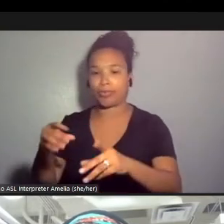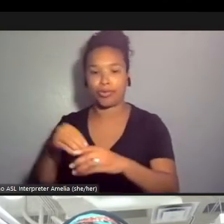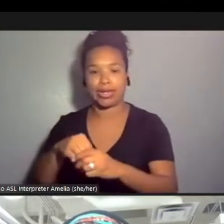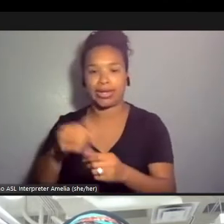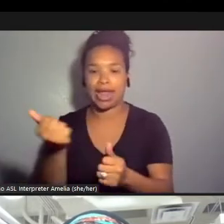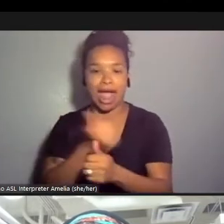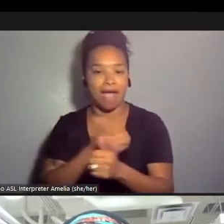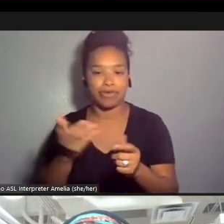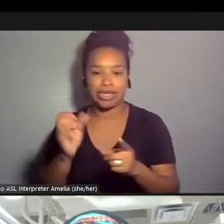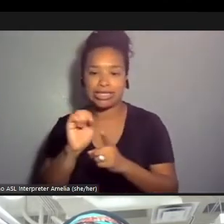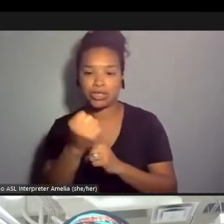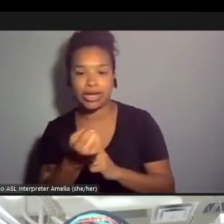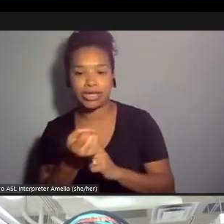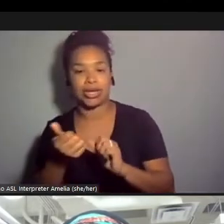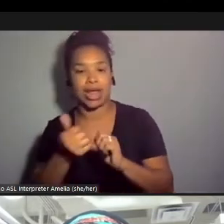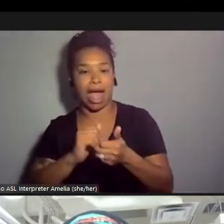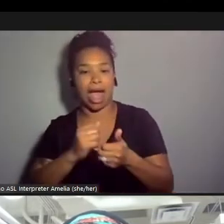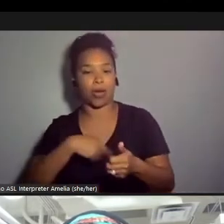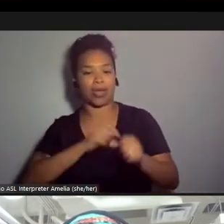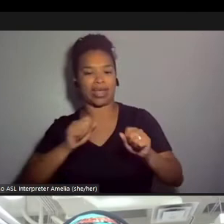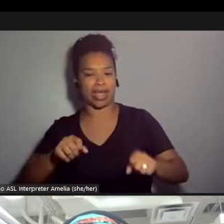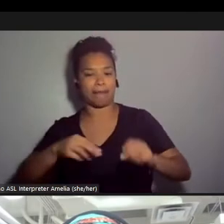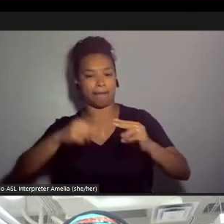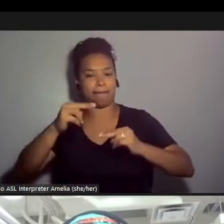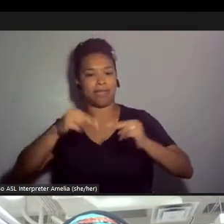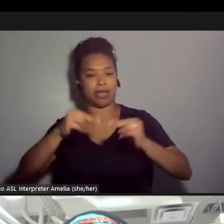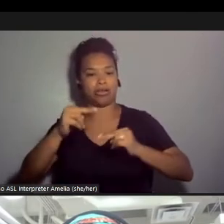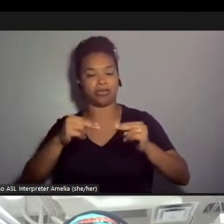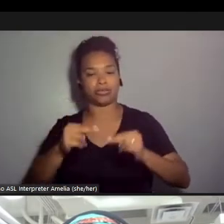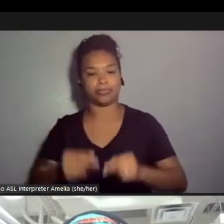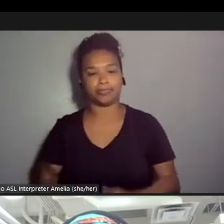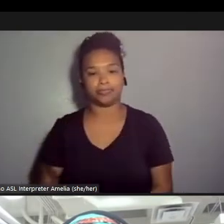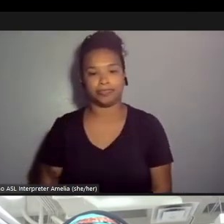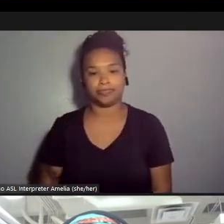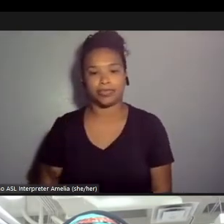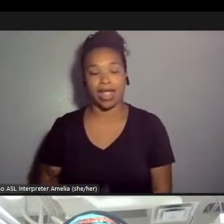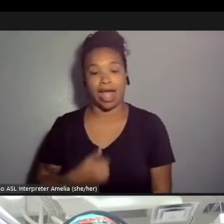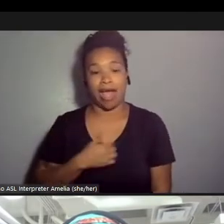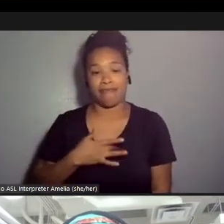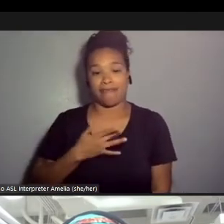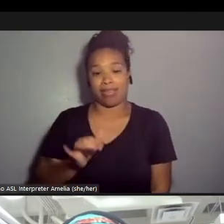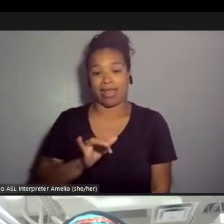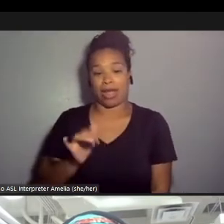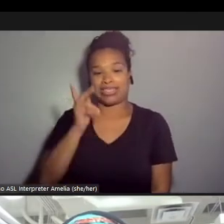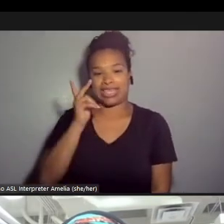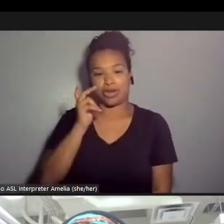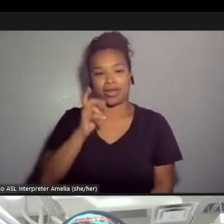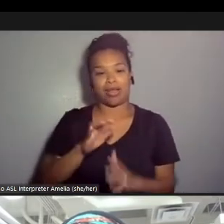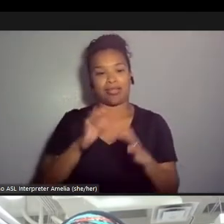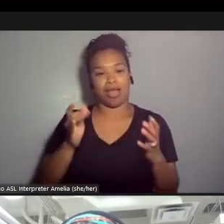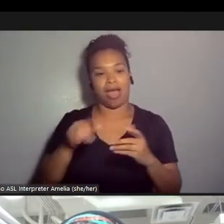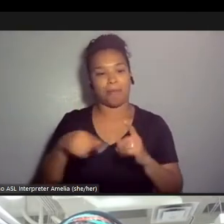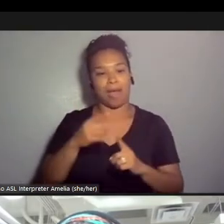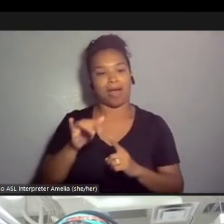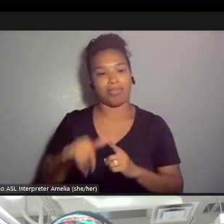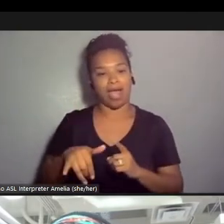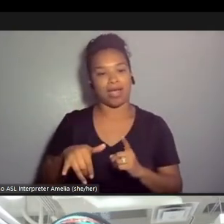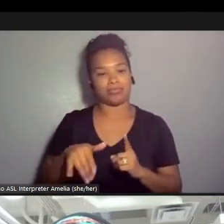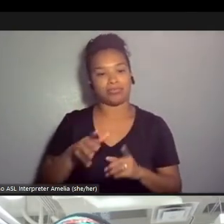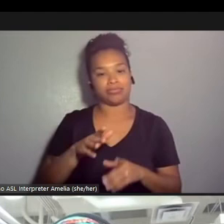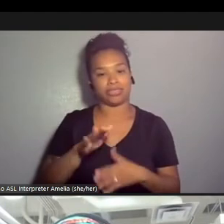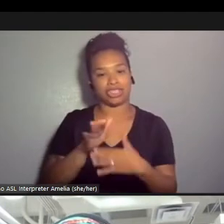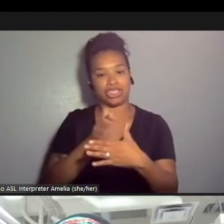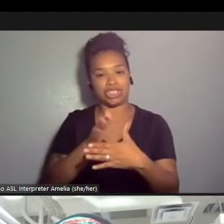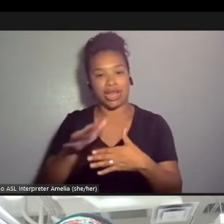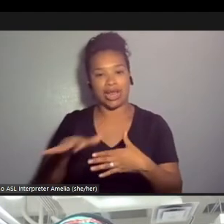is that we can build from there. And I felt like I was hearing a lot in that regard about the shared space in the Venn